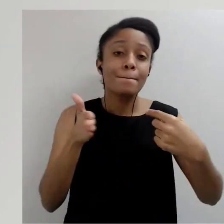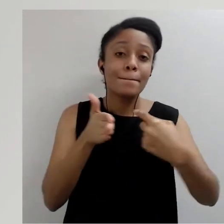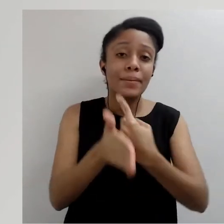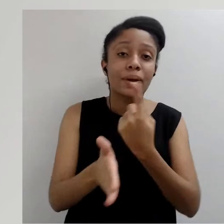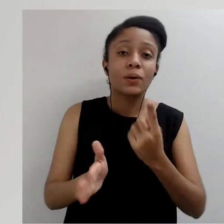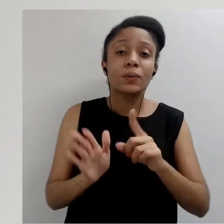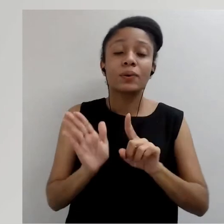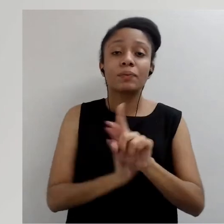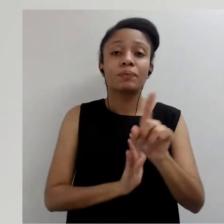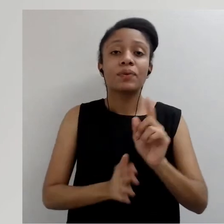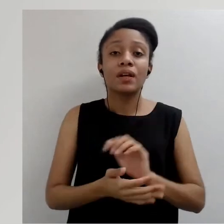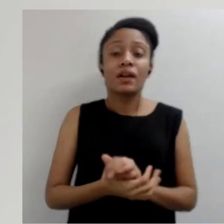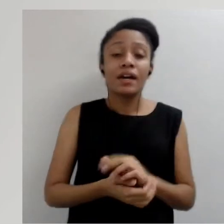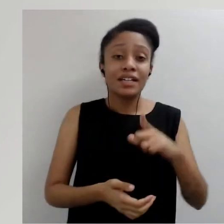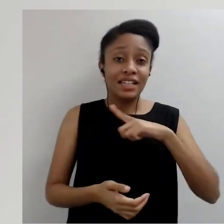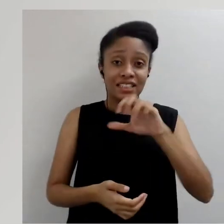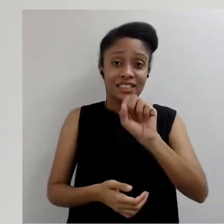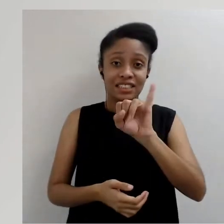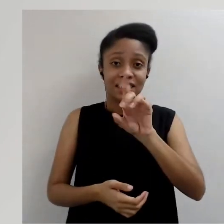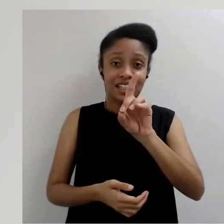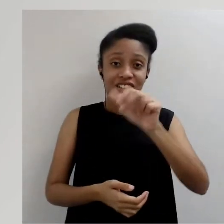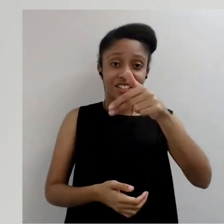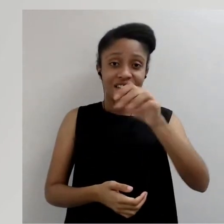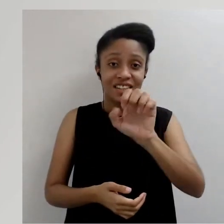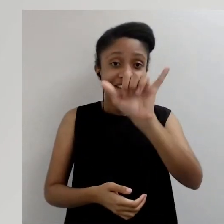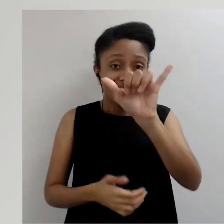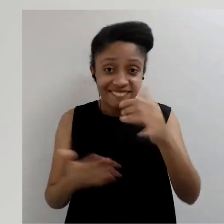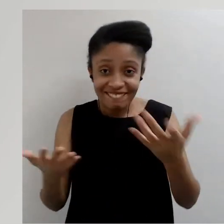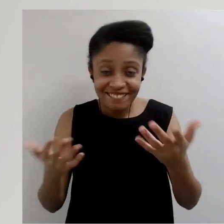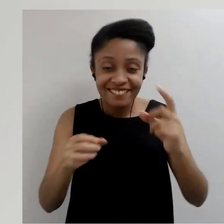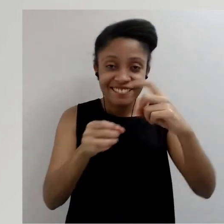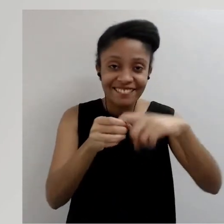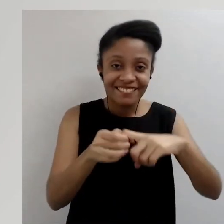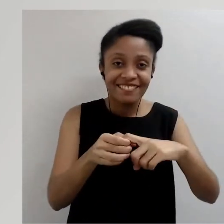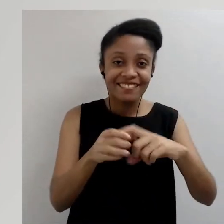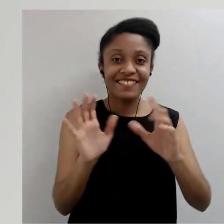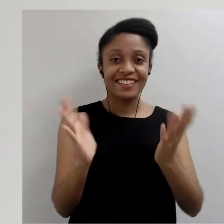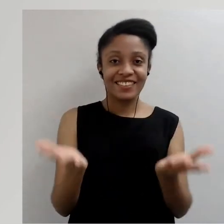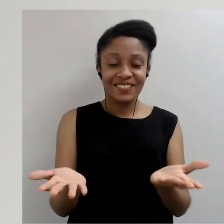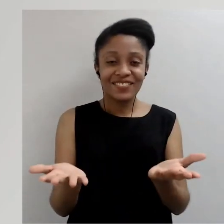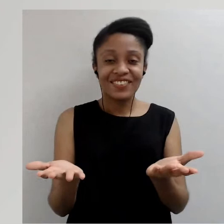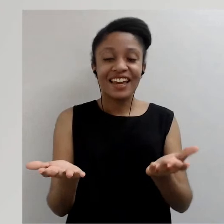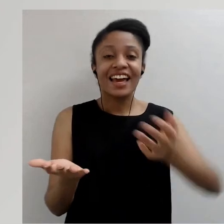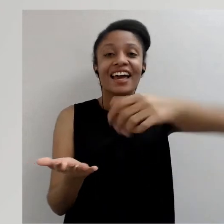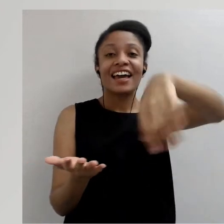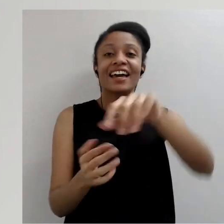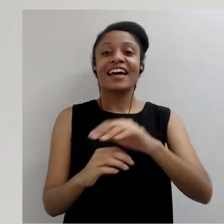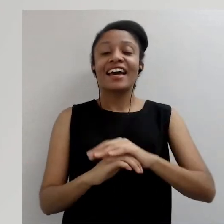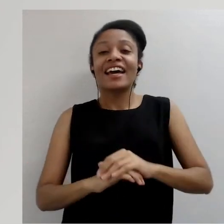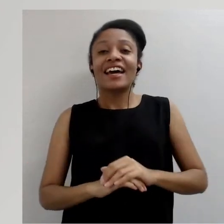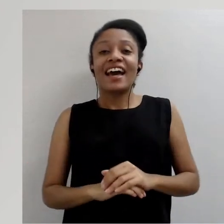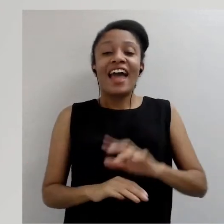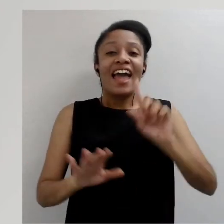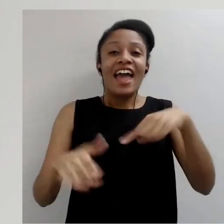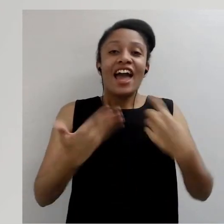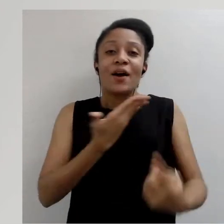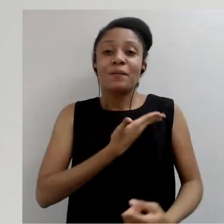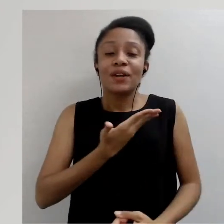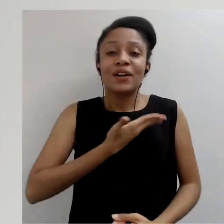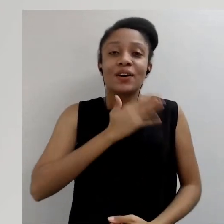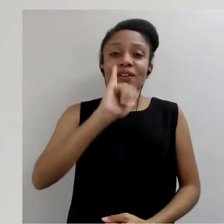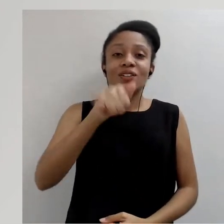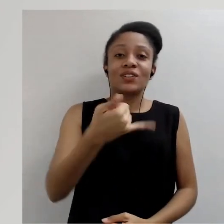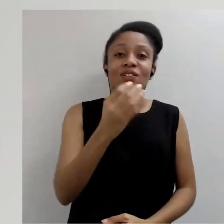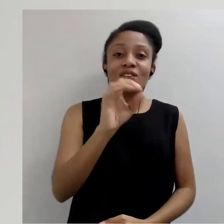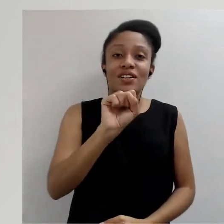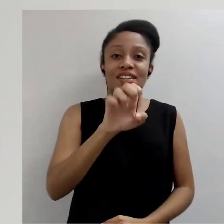Now we have one more question. It is to Sidney. Hi, Sidney. It is from our dear